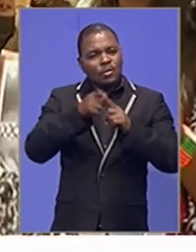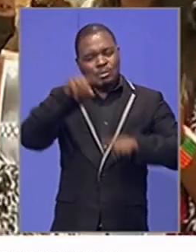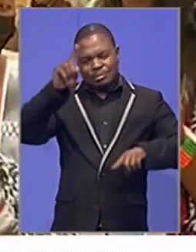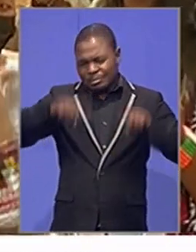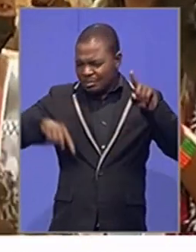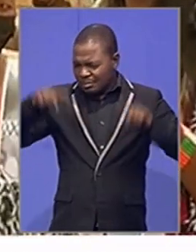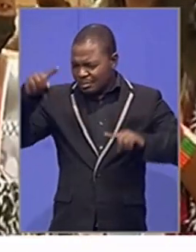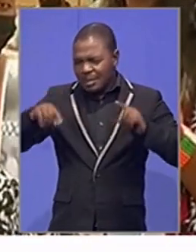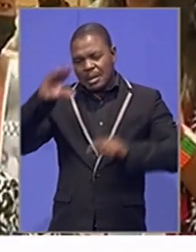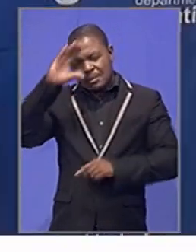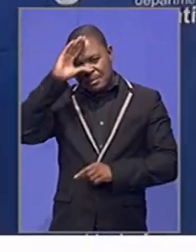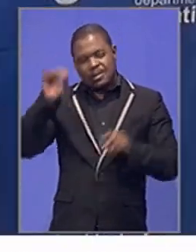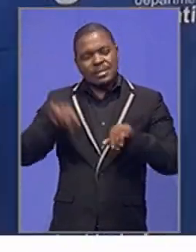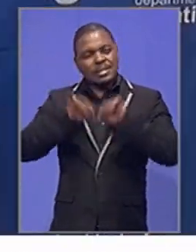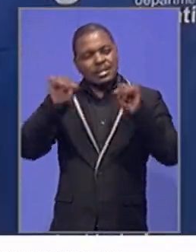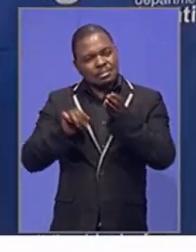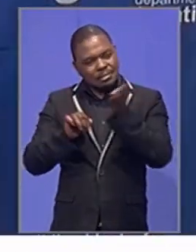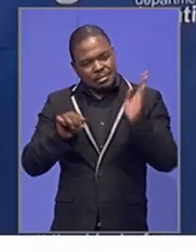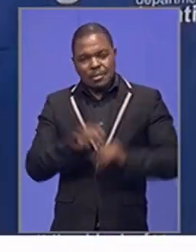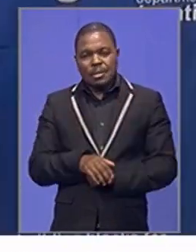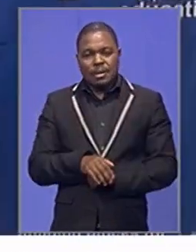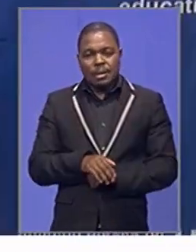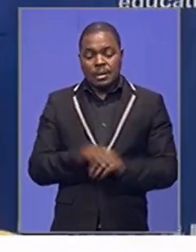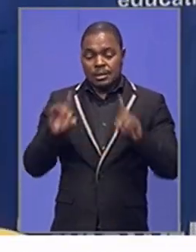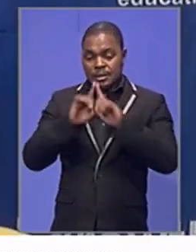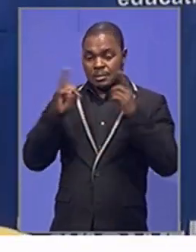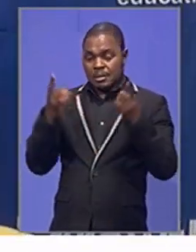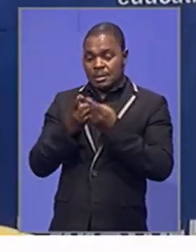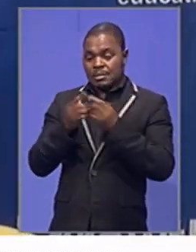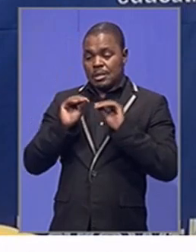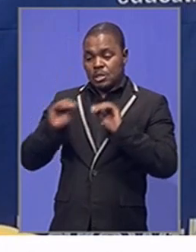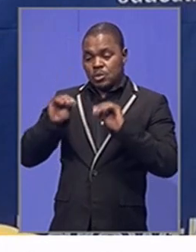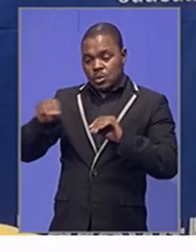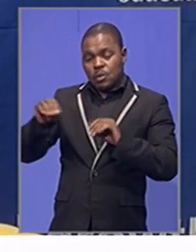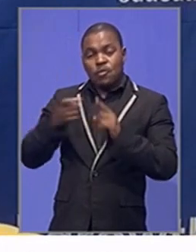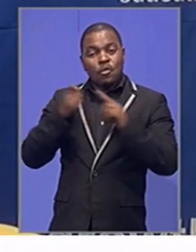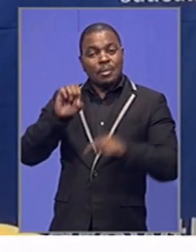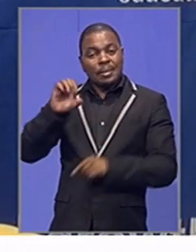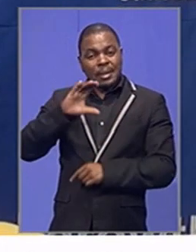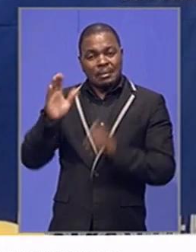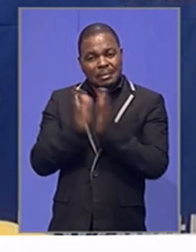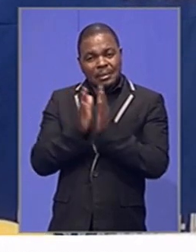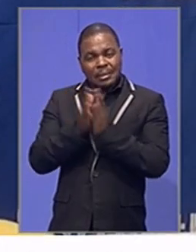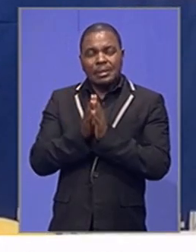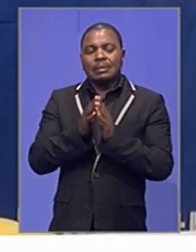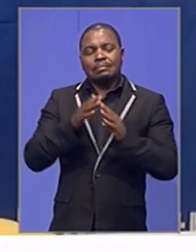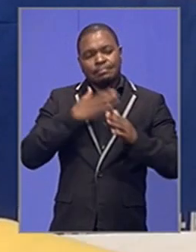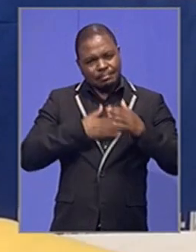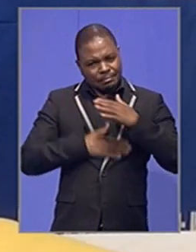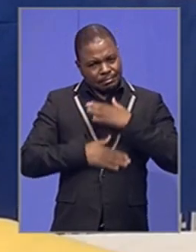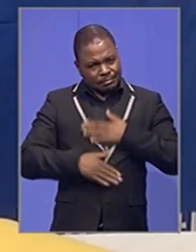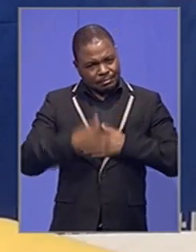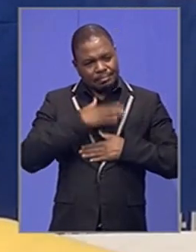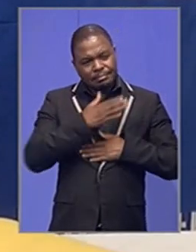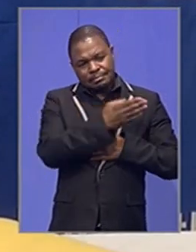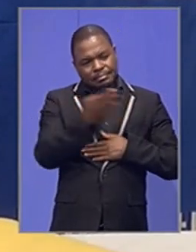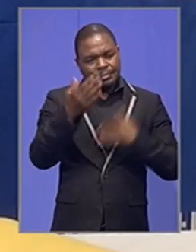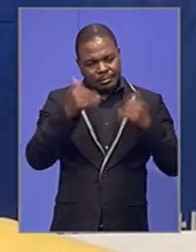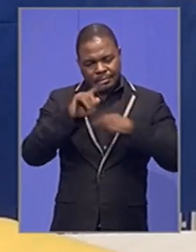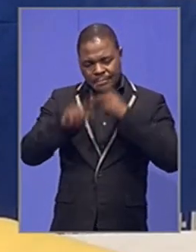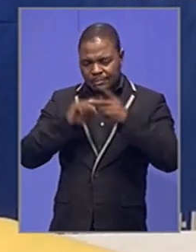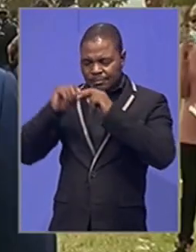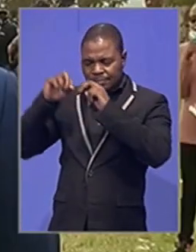diverse belief systems. Go le bjalo kgoro ya thuto ka Eastern Cape e ipiletša gore go be le peo marumo fase ge e sa le gare go nyakiša